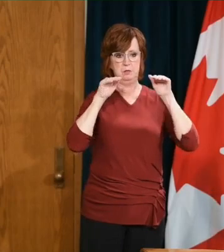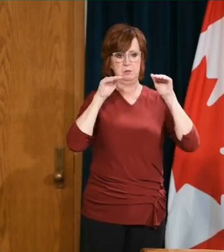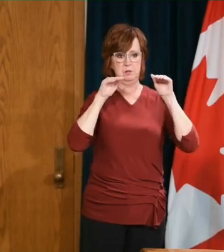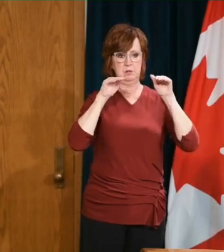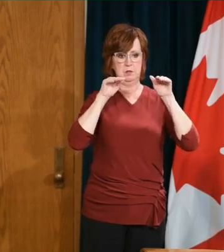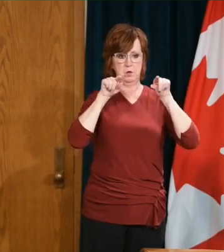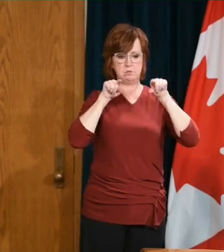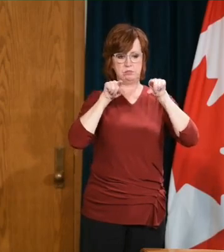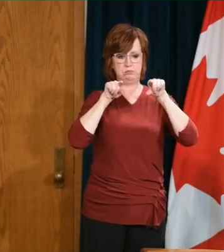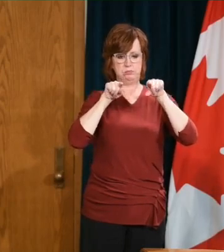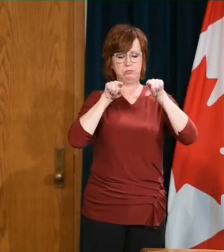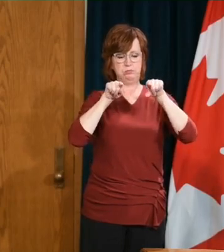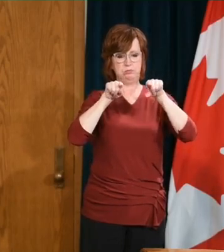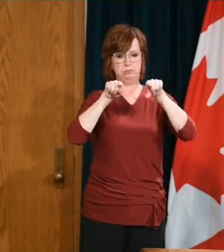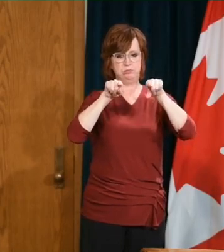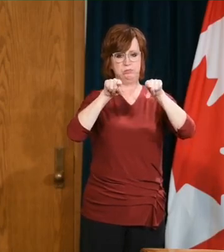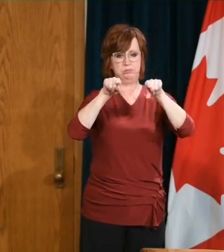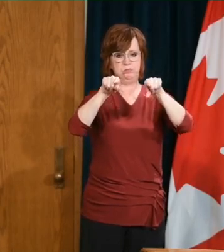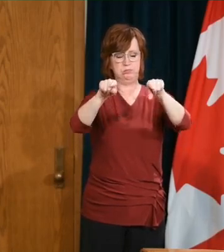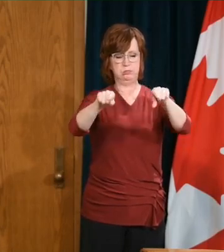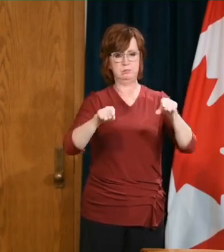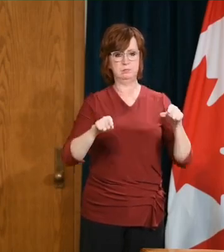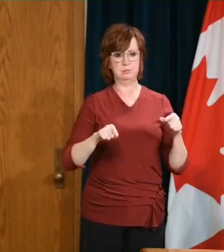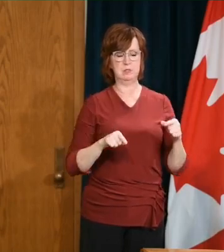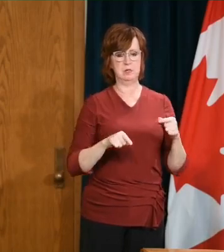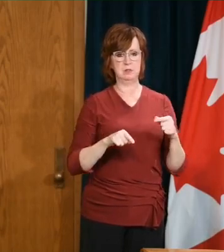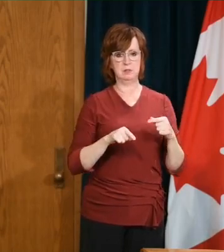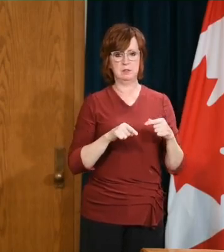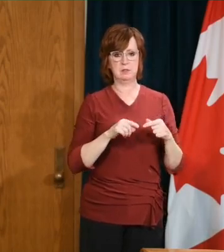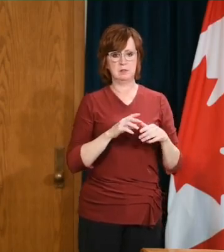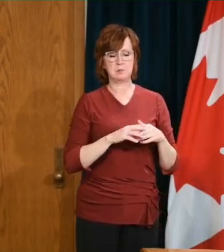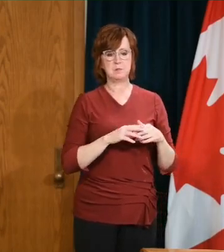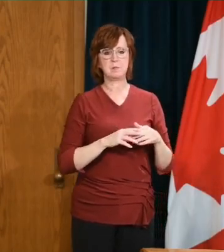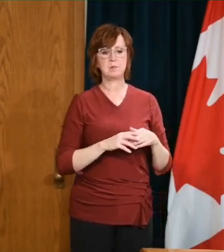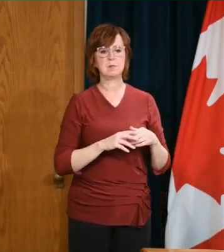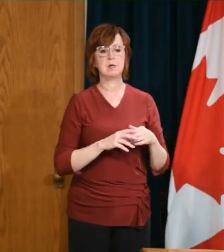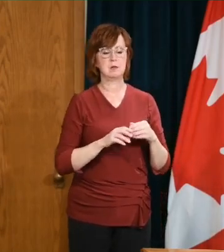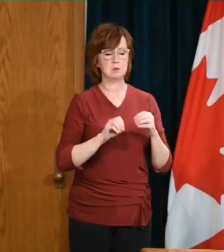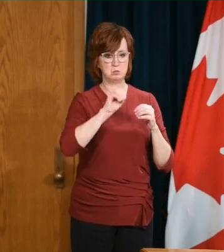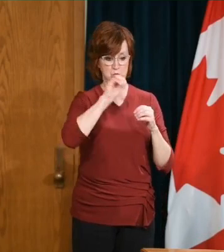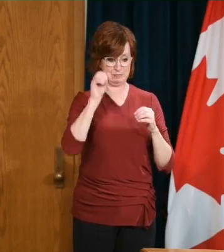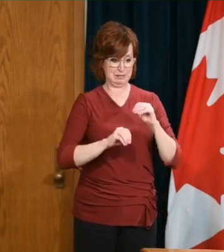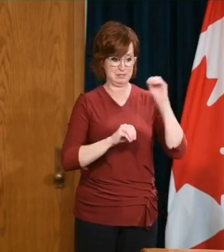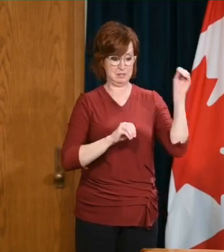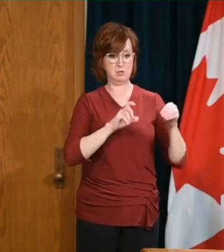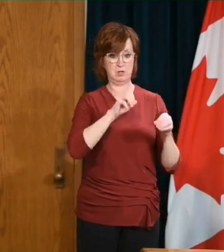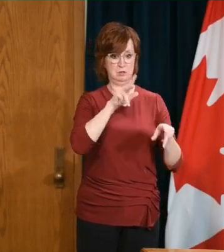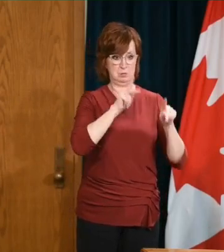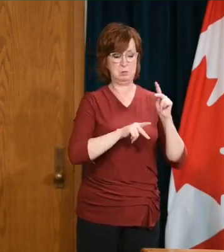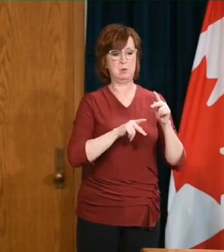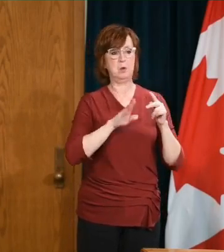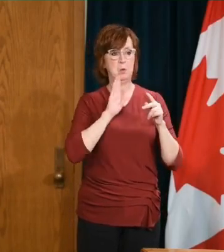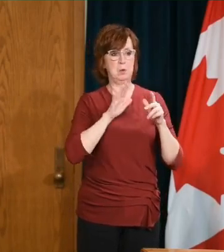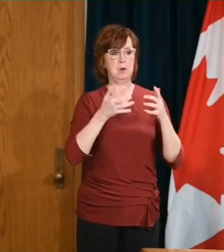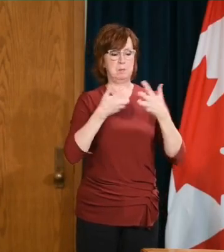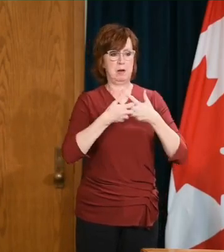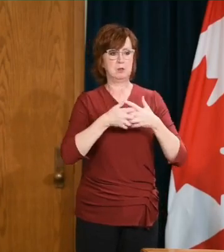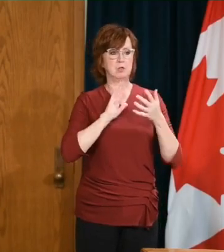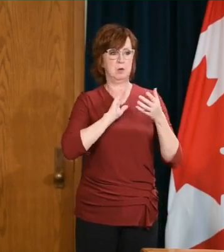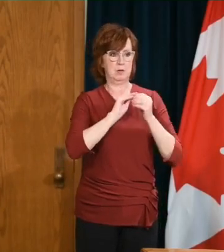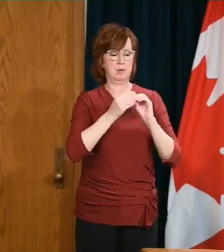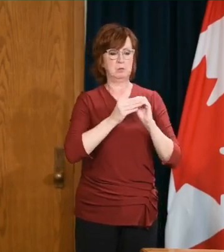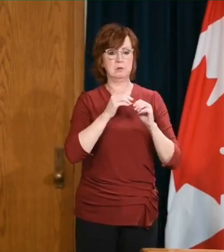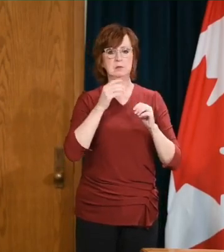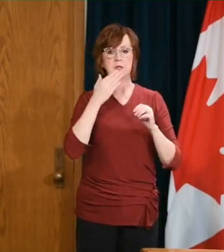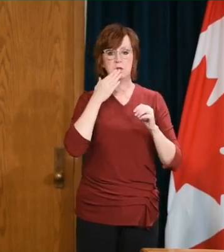at a population level, because that may smooth out some of the variations over time. But thank you for that question. Do you have a